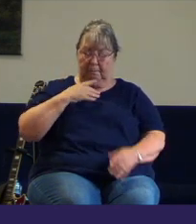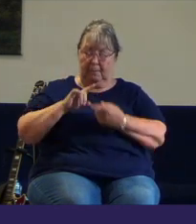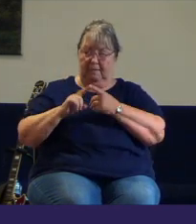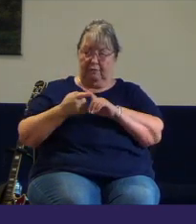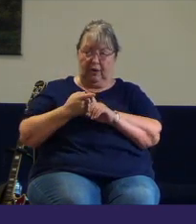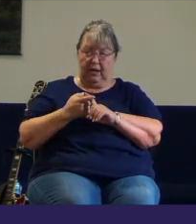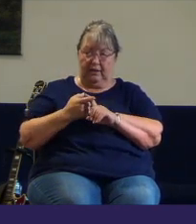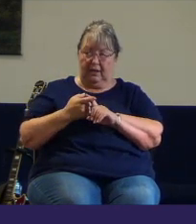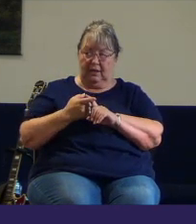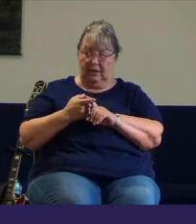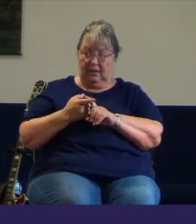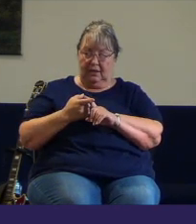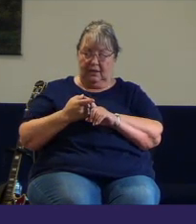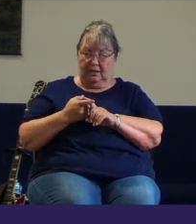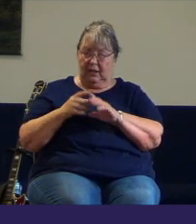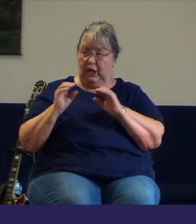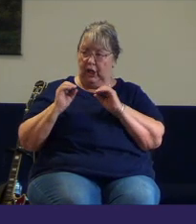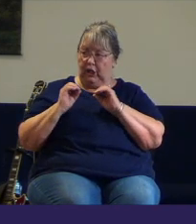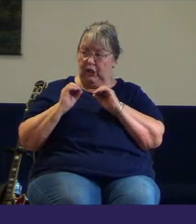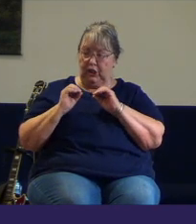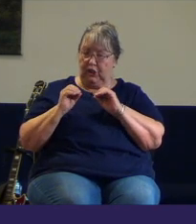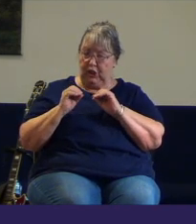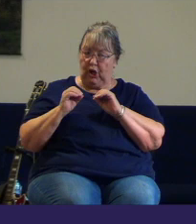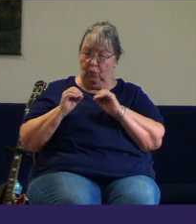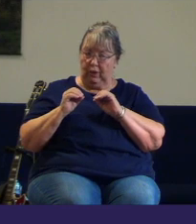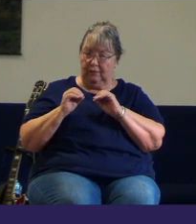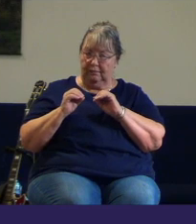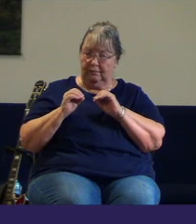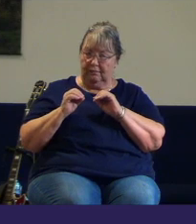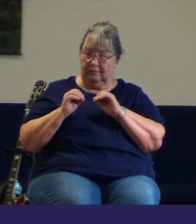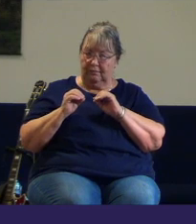word and showed me, my son is showing you how to pray.